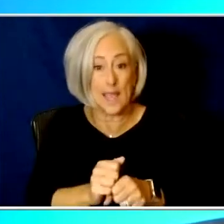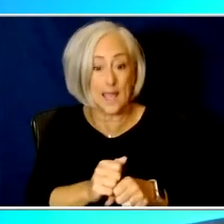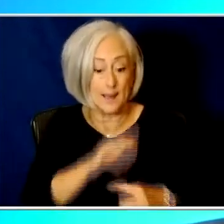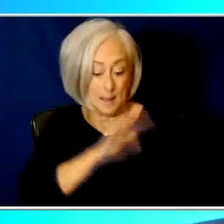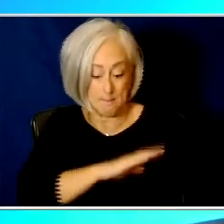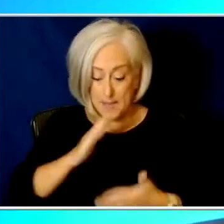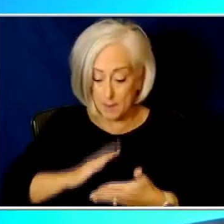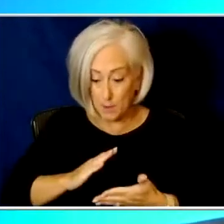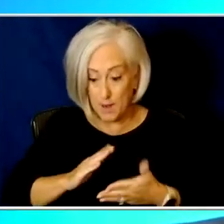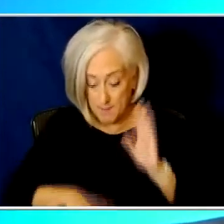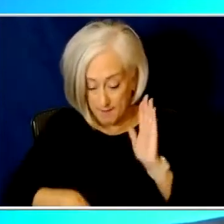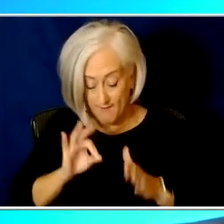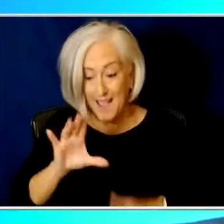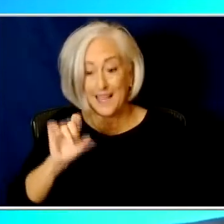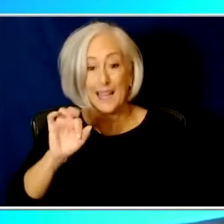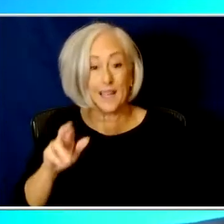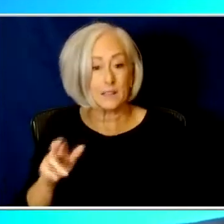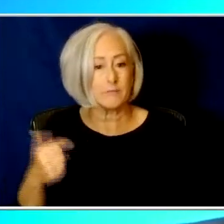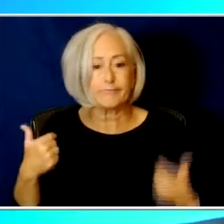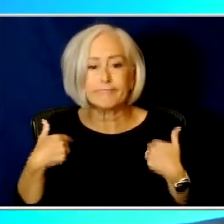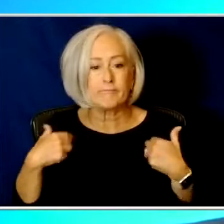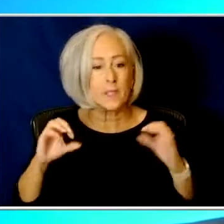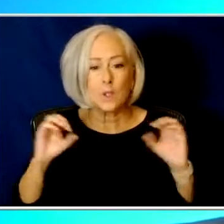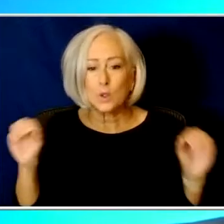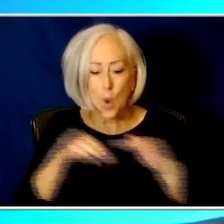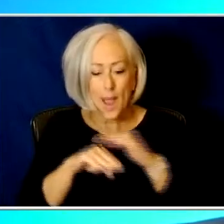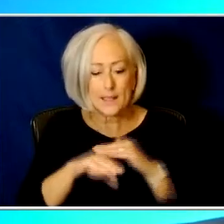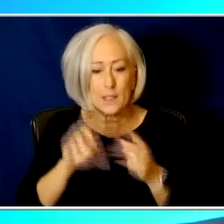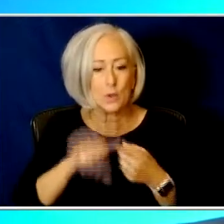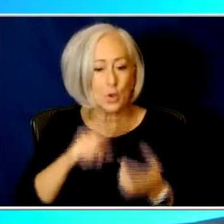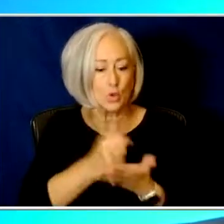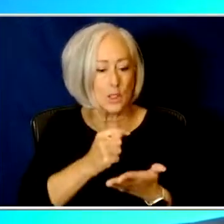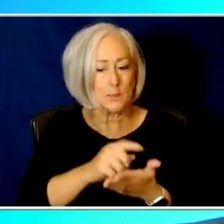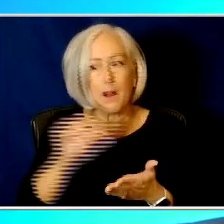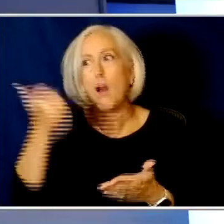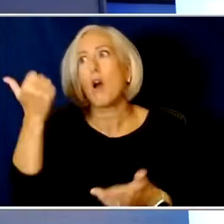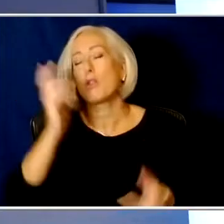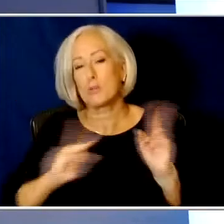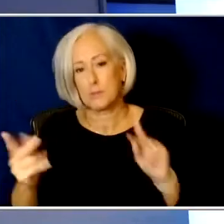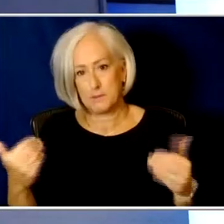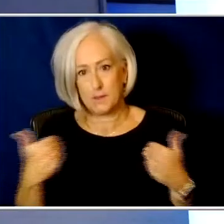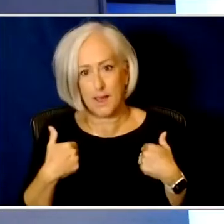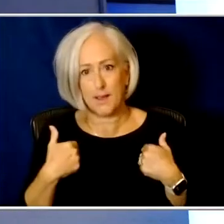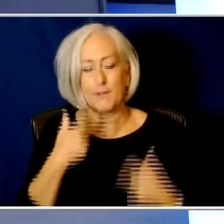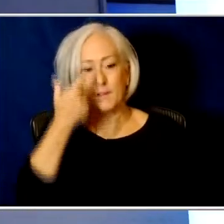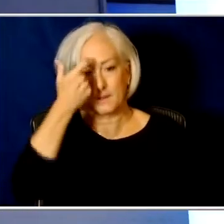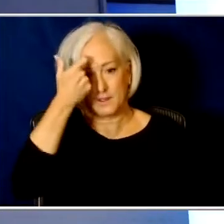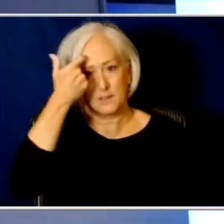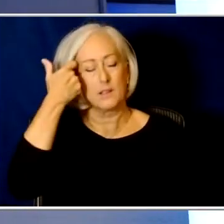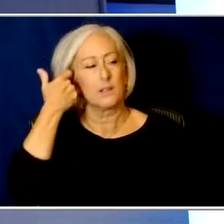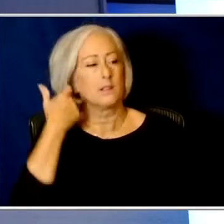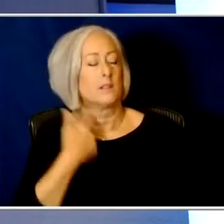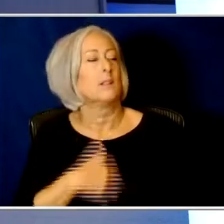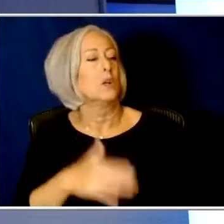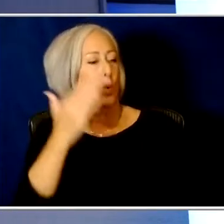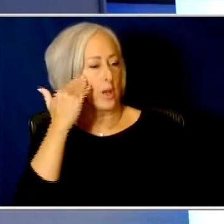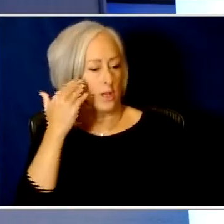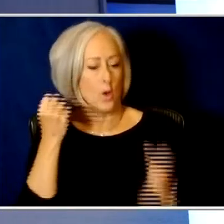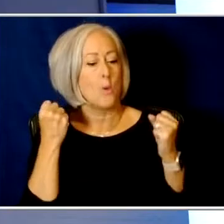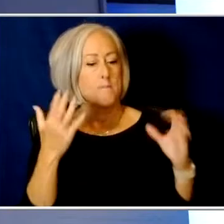same access to all the treatments that's available to other people. We know that many communities, and there's a lot of, I think,